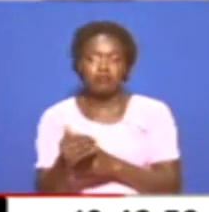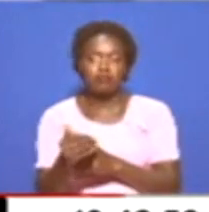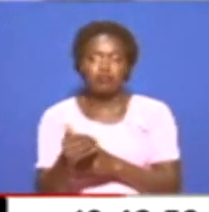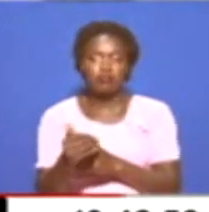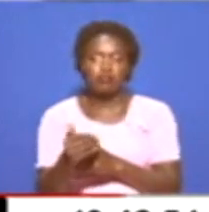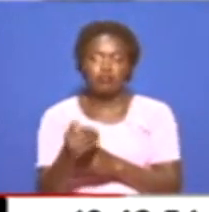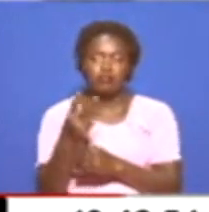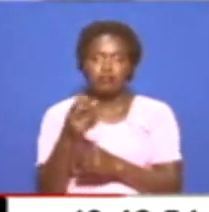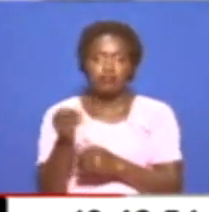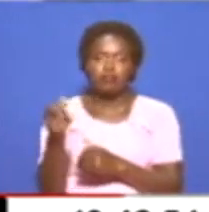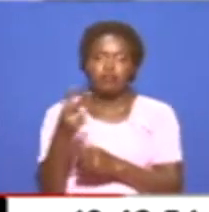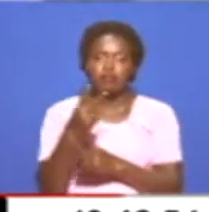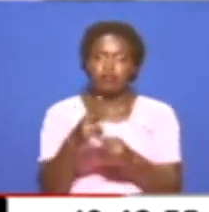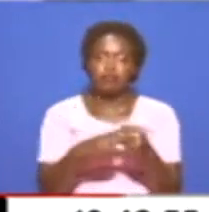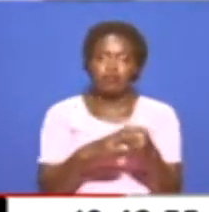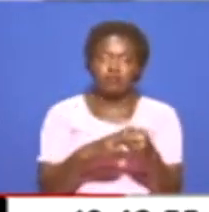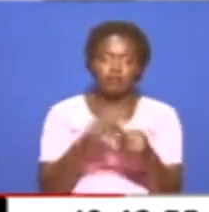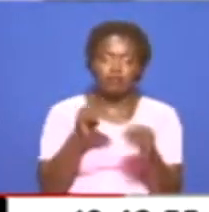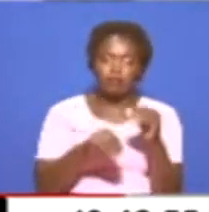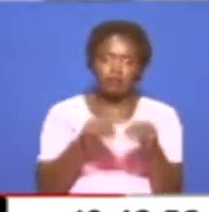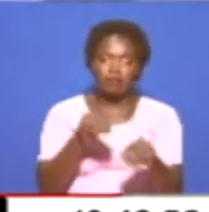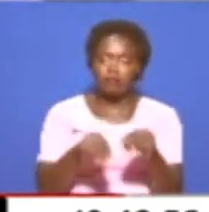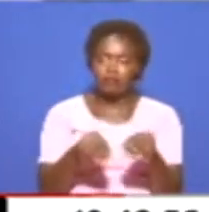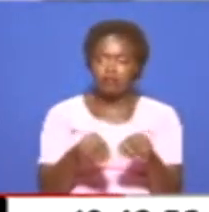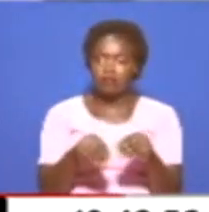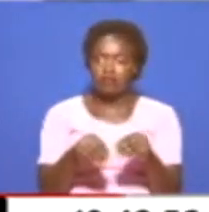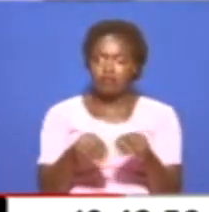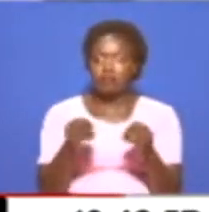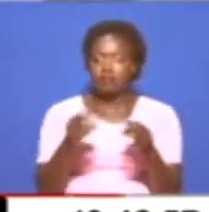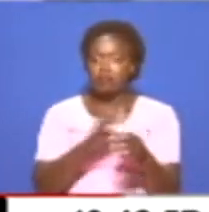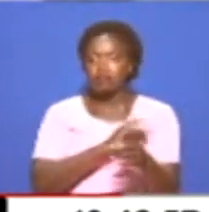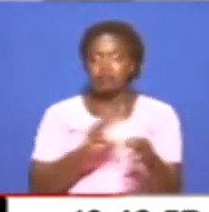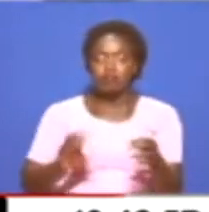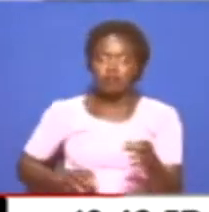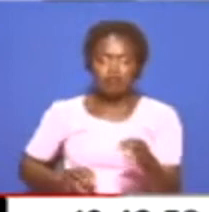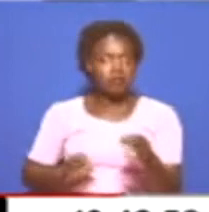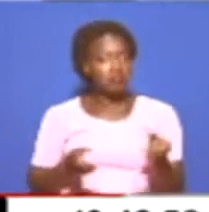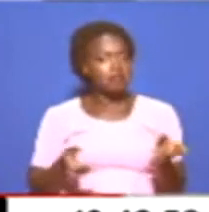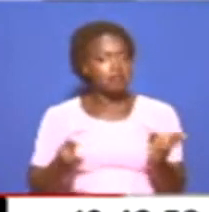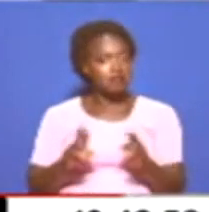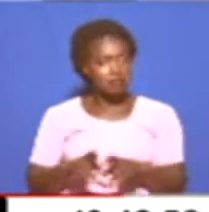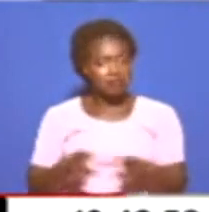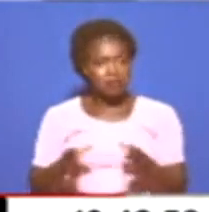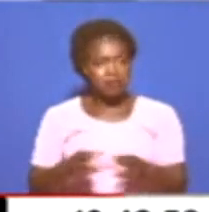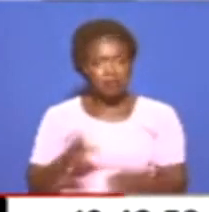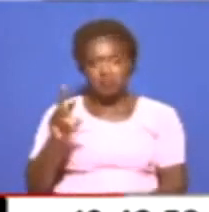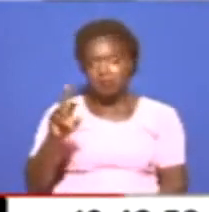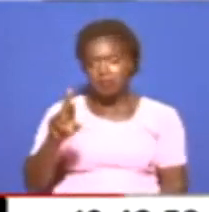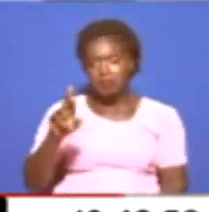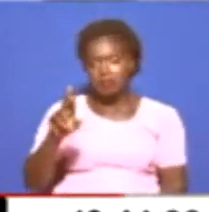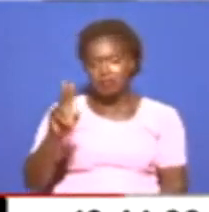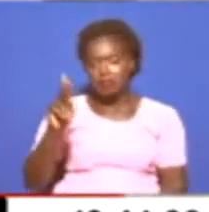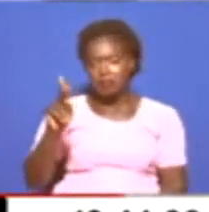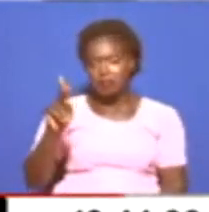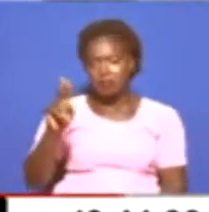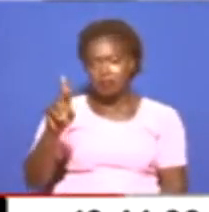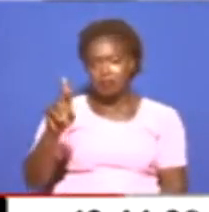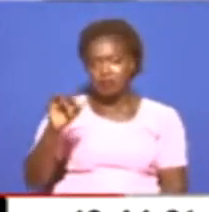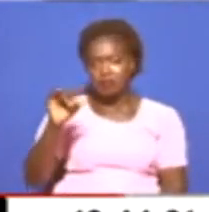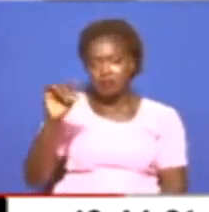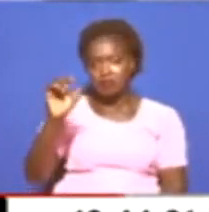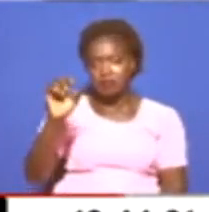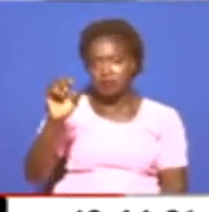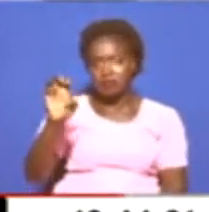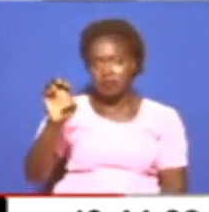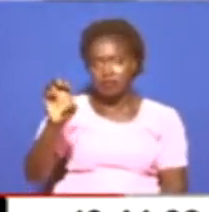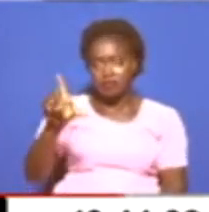2007 elections, there was a lot of number of commissions that came. There was a Krigler commission, and there was a number of